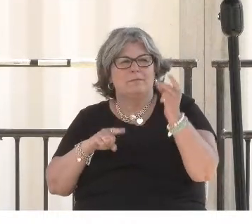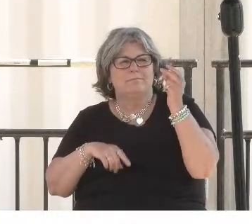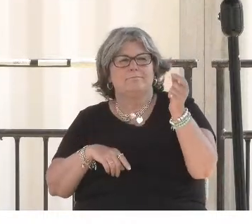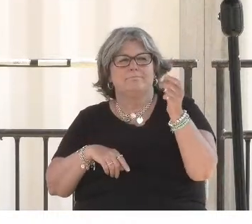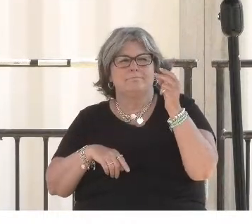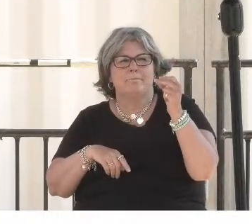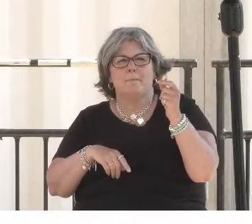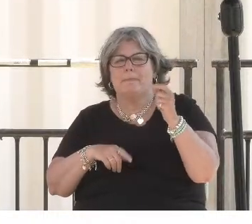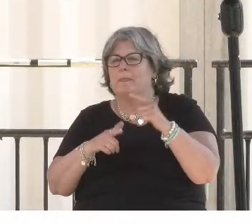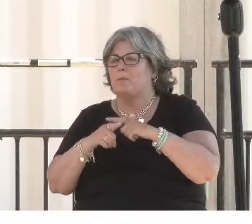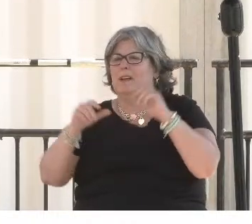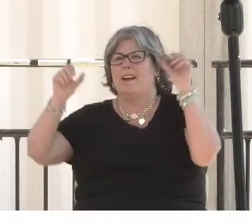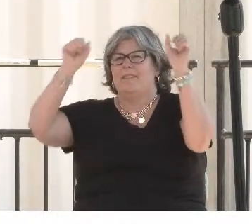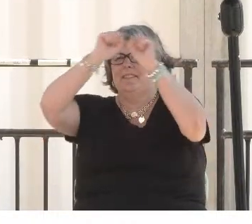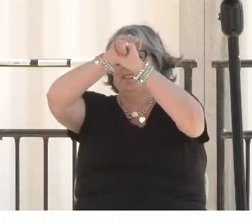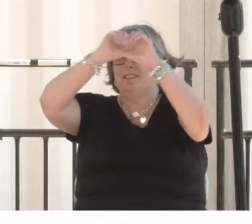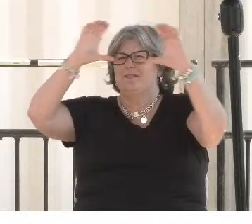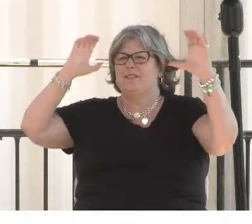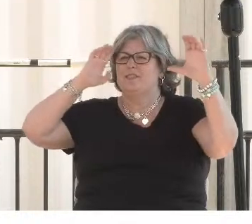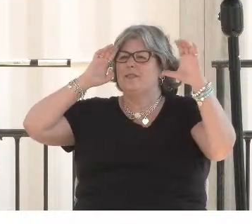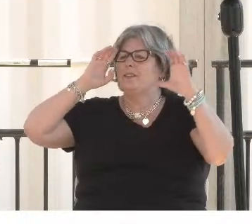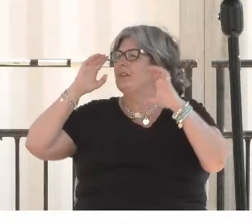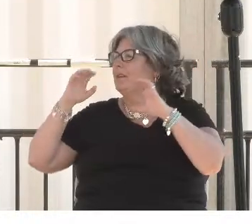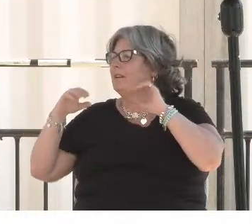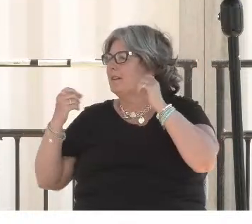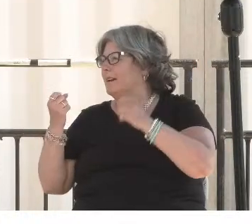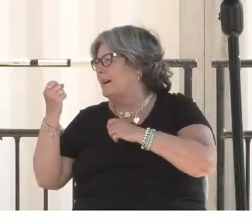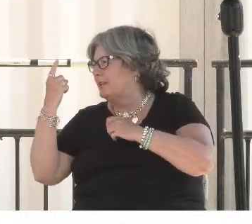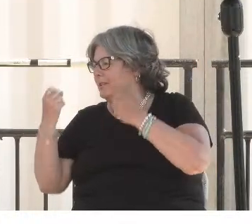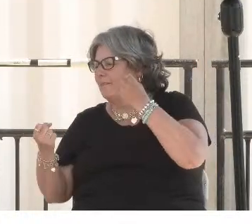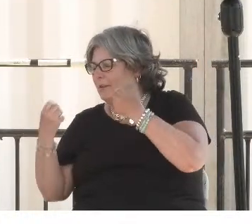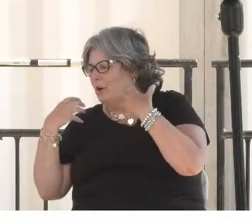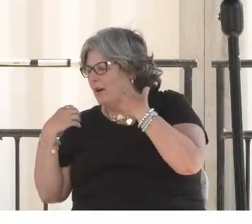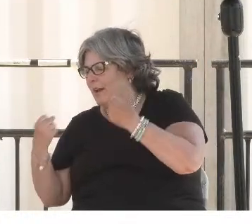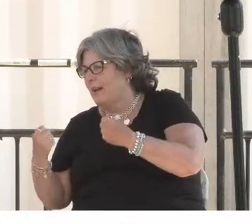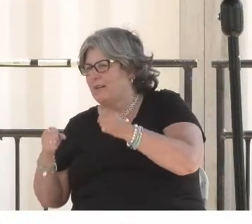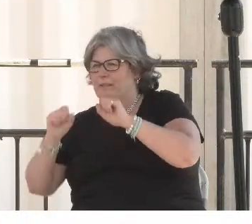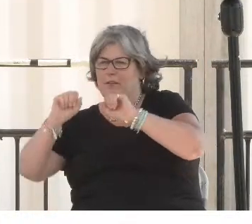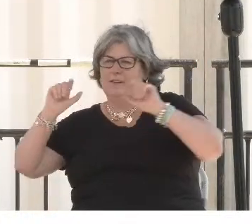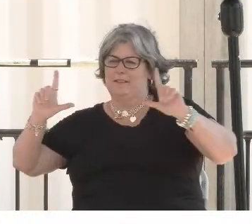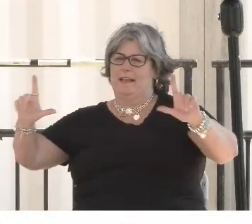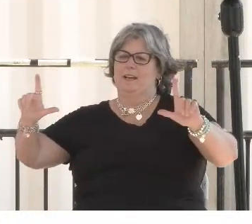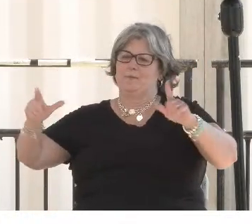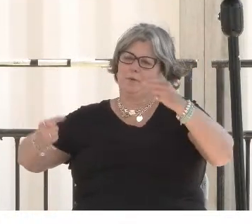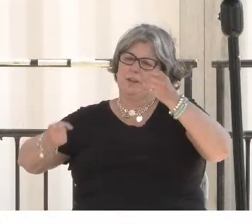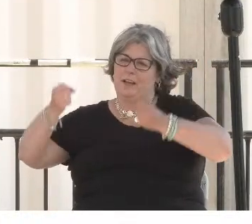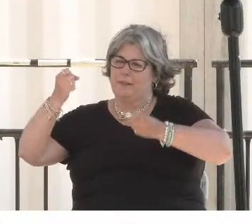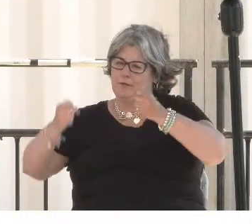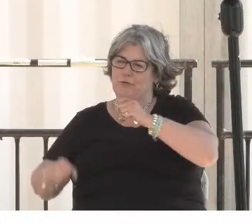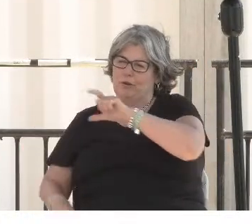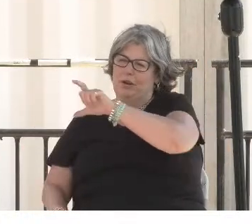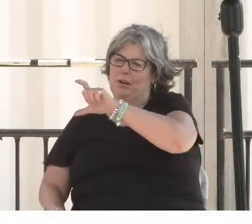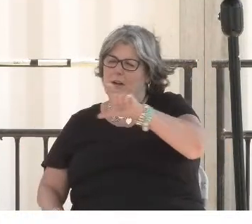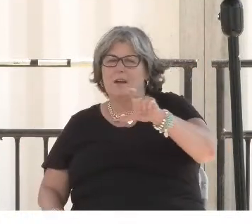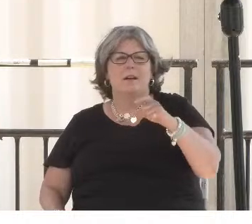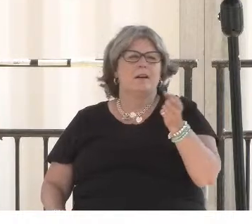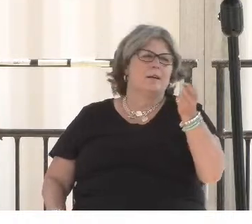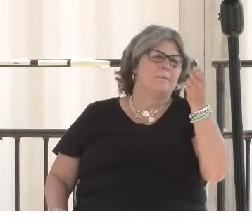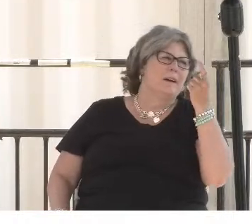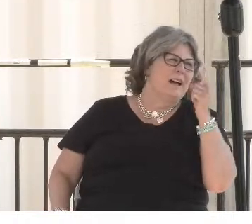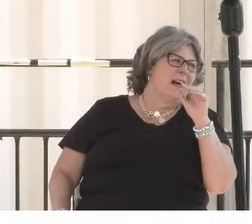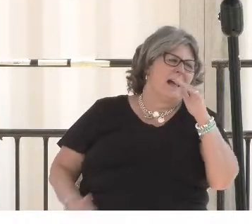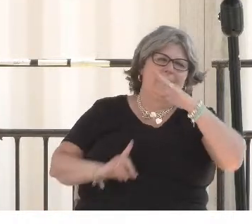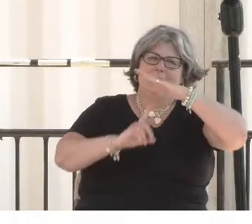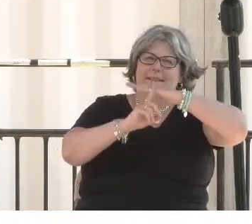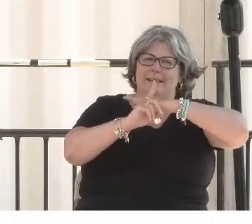And we have this vision for, not only can they understand vehicle health on their dashboard in their truck or vehicle, but understand, hey,